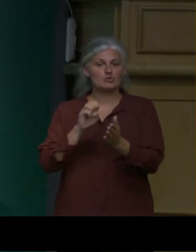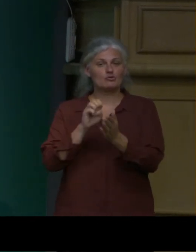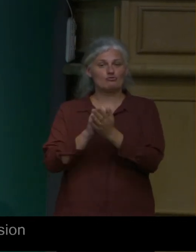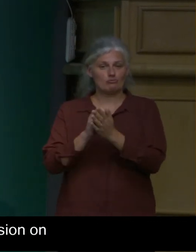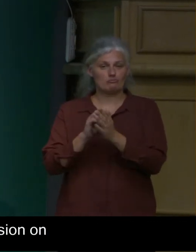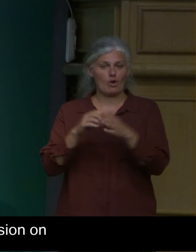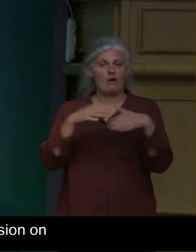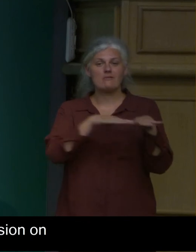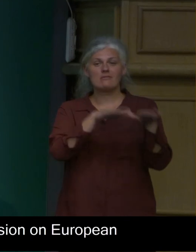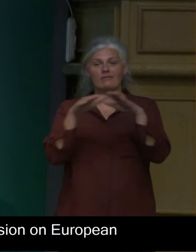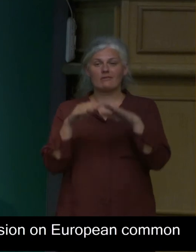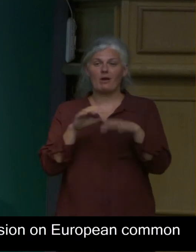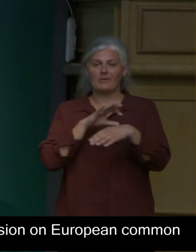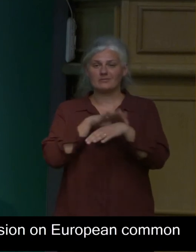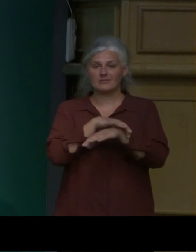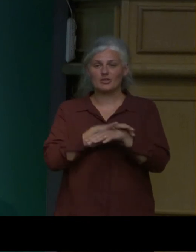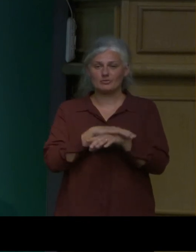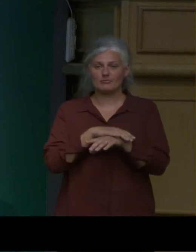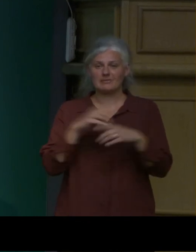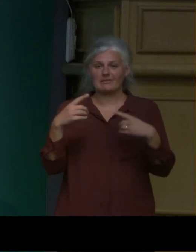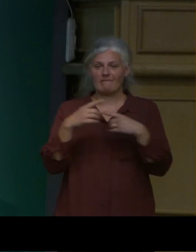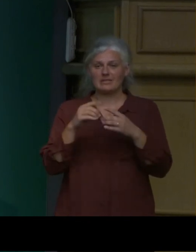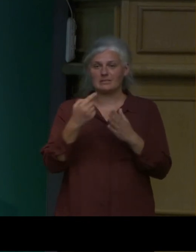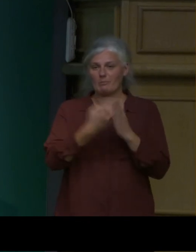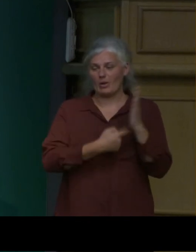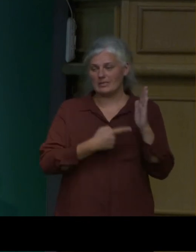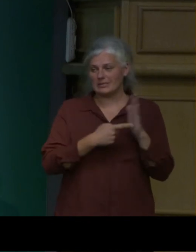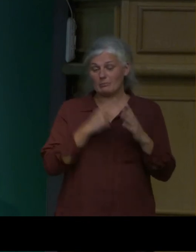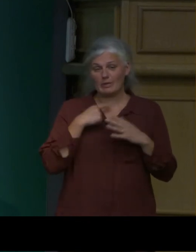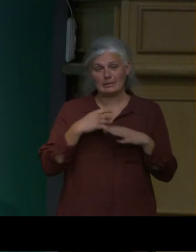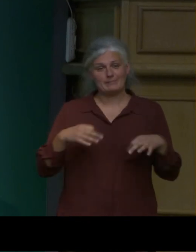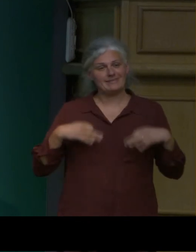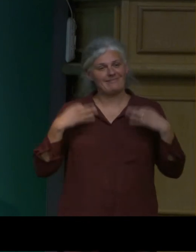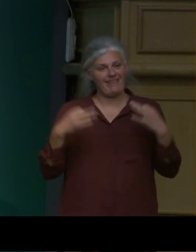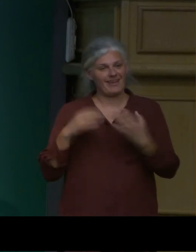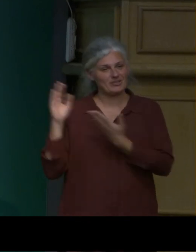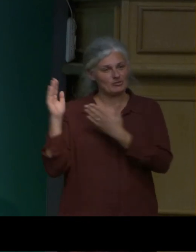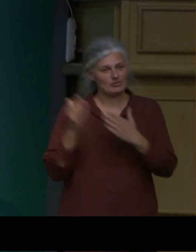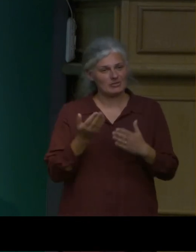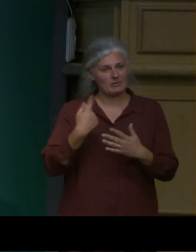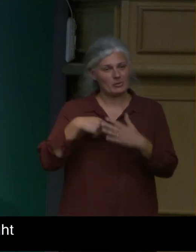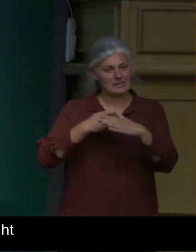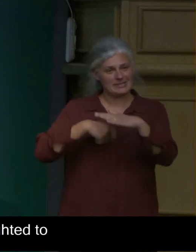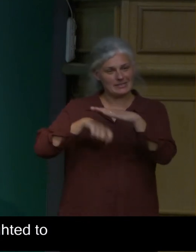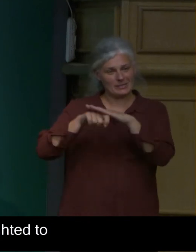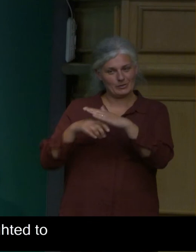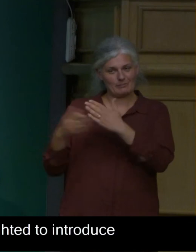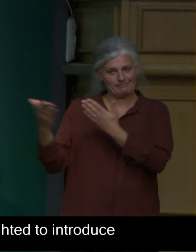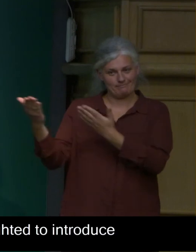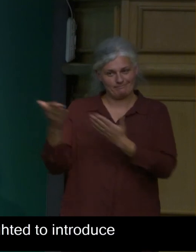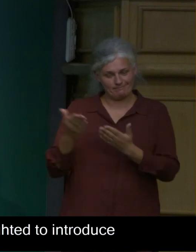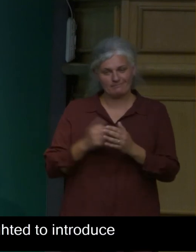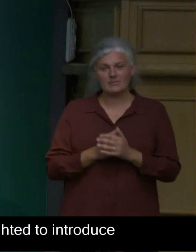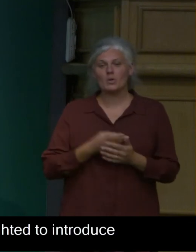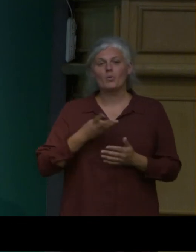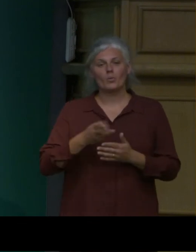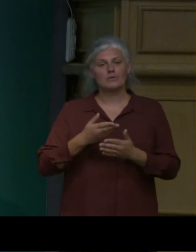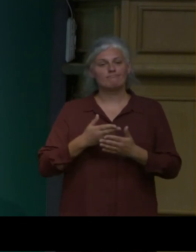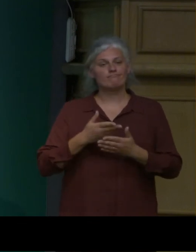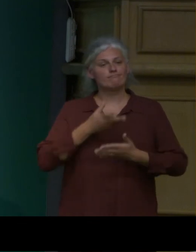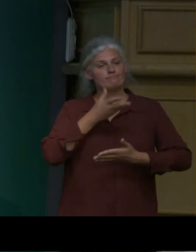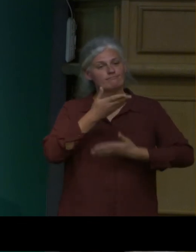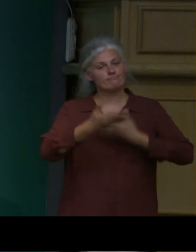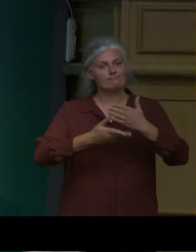defense and security policy um but I'm delighted to introduce amp shock who's going to um address